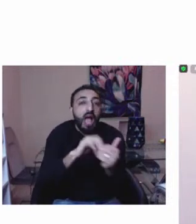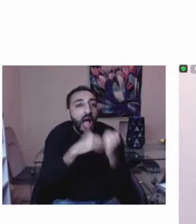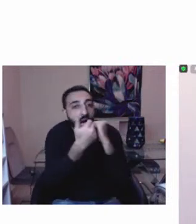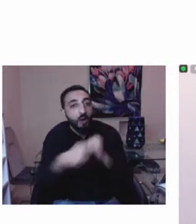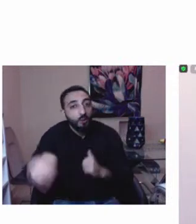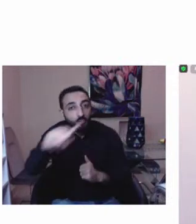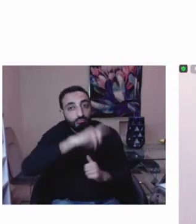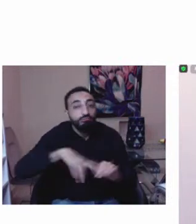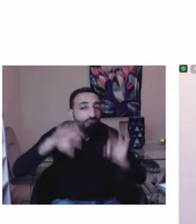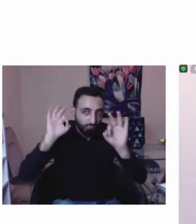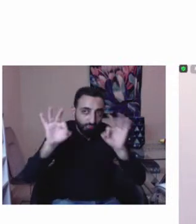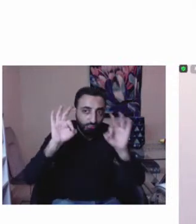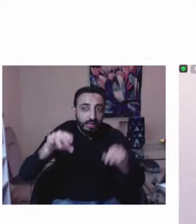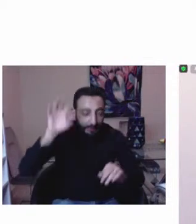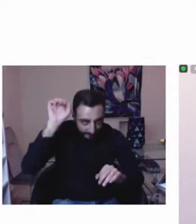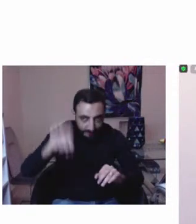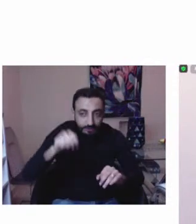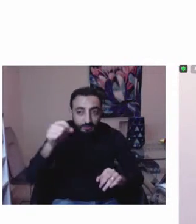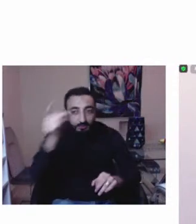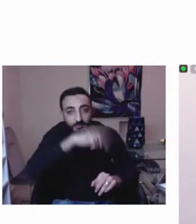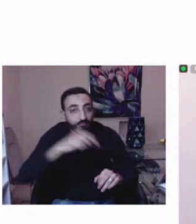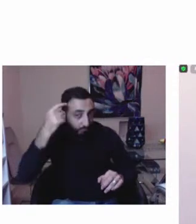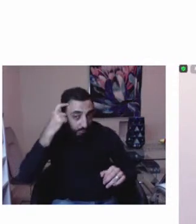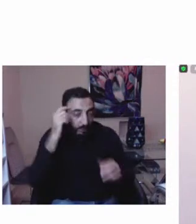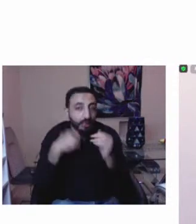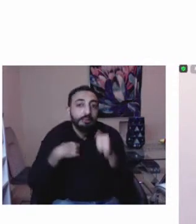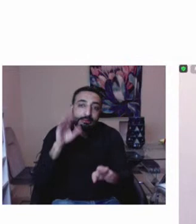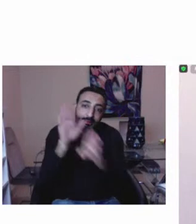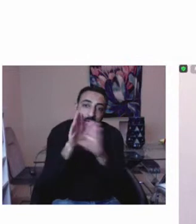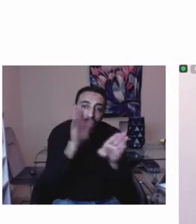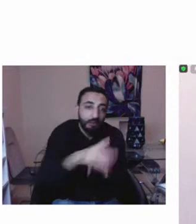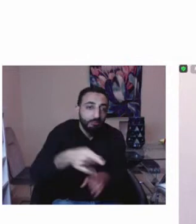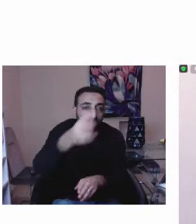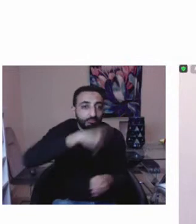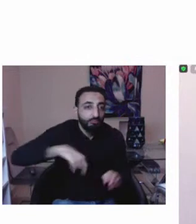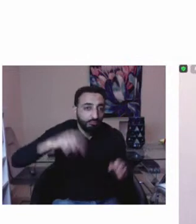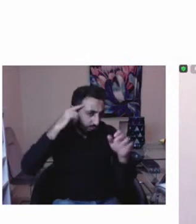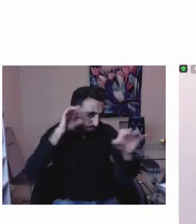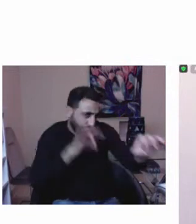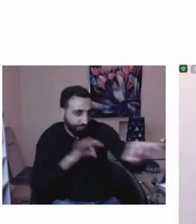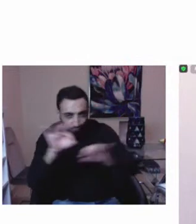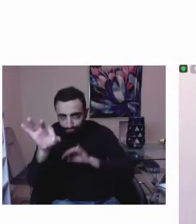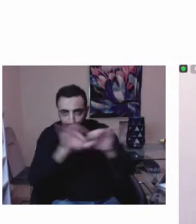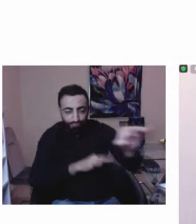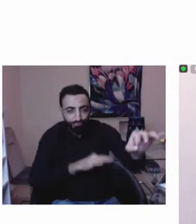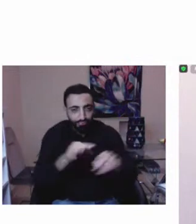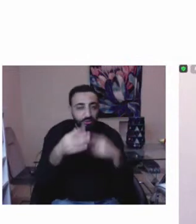local level. So I would like to share some of the concrete recommendations with you.